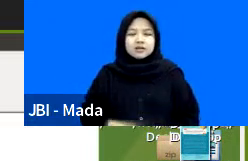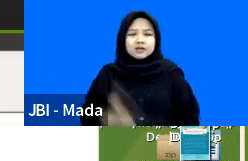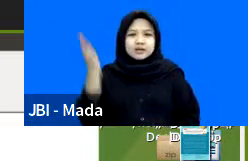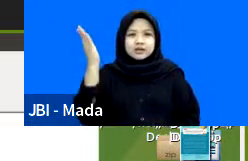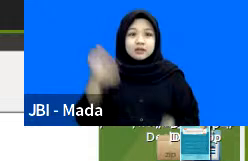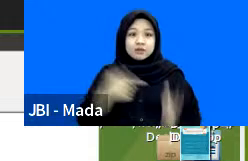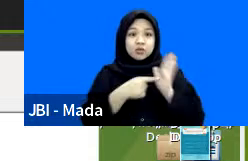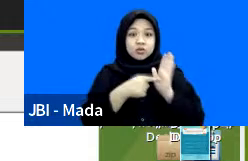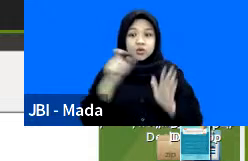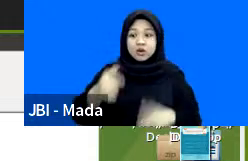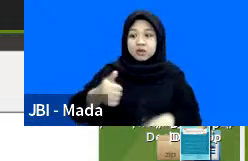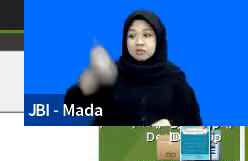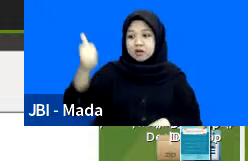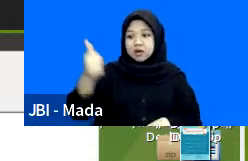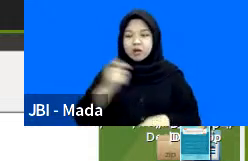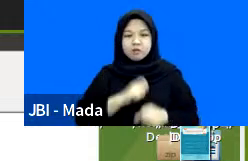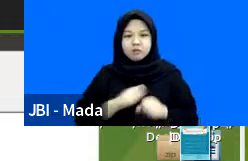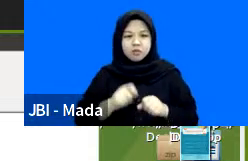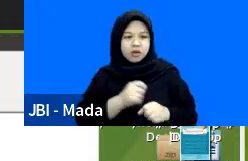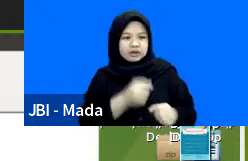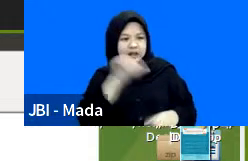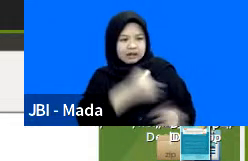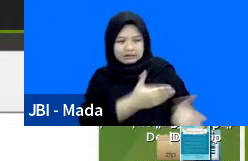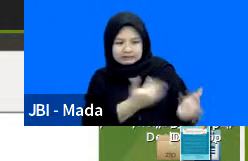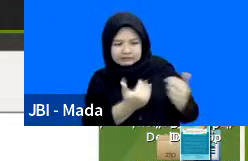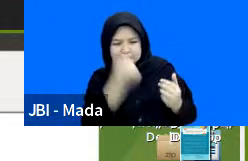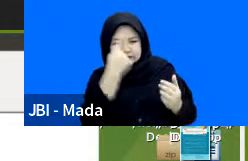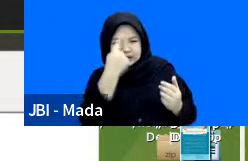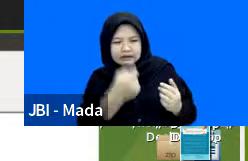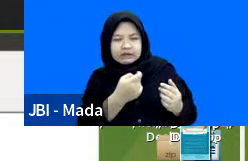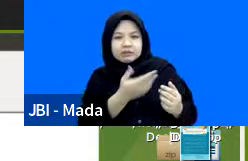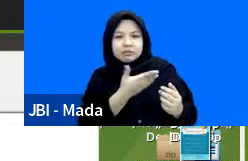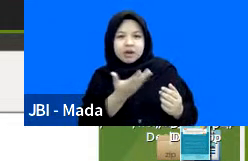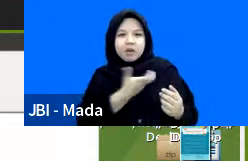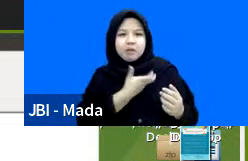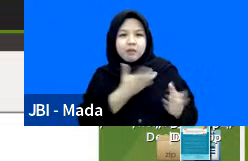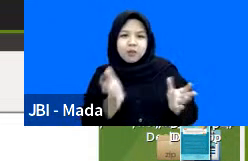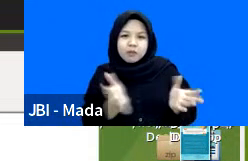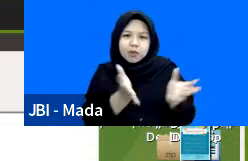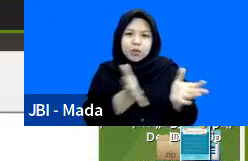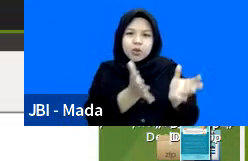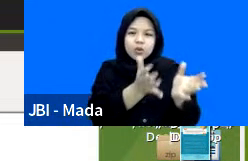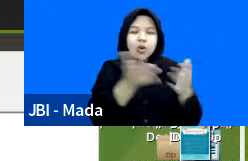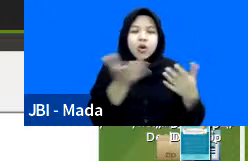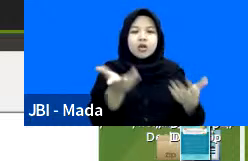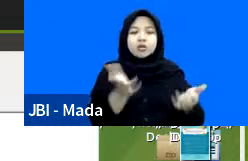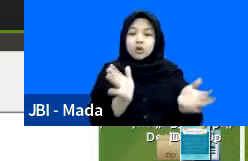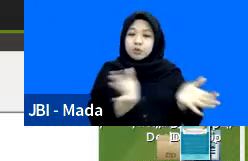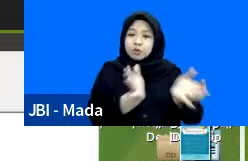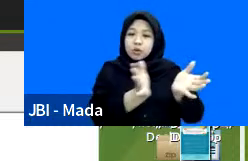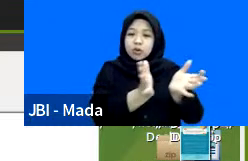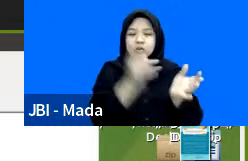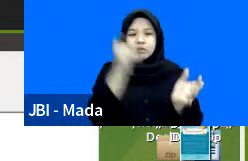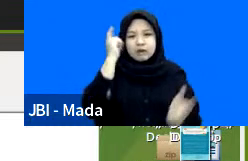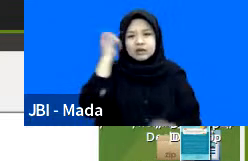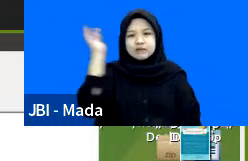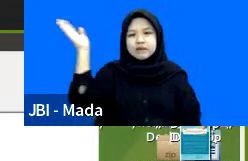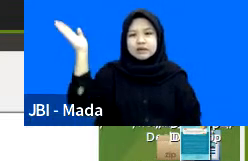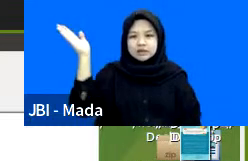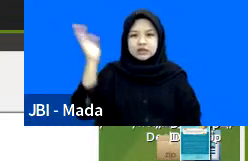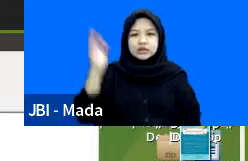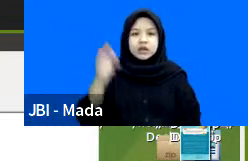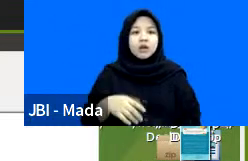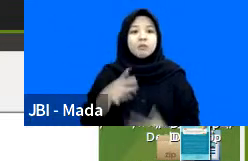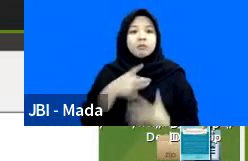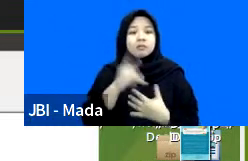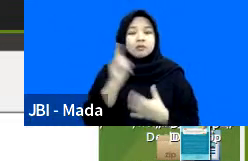the losers are the winners, so that they will support the paradigm of digital technologies. The first problem that we see is that of digital addiction. We are all